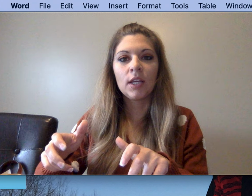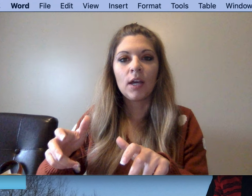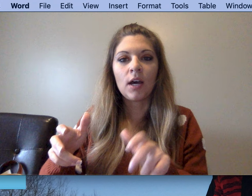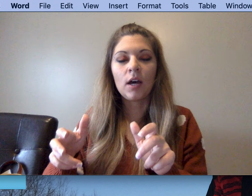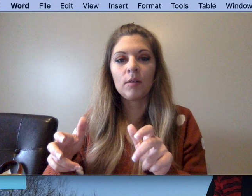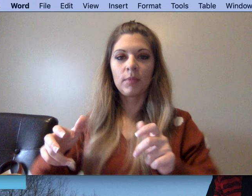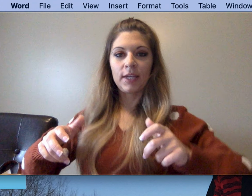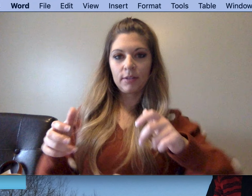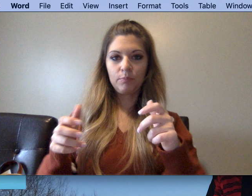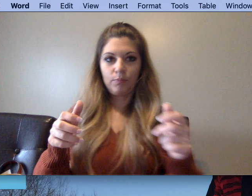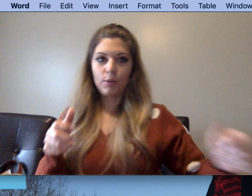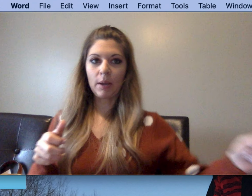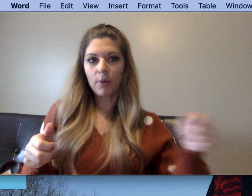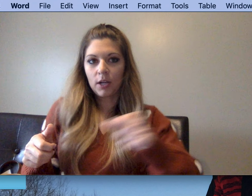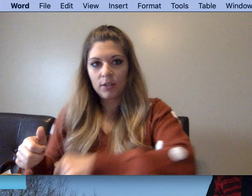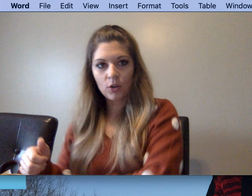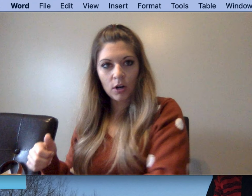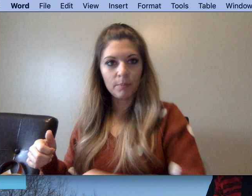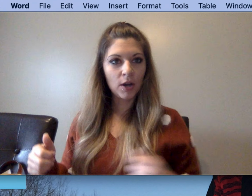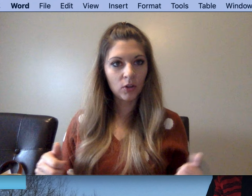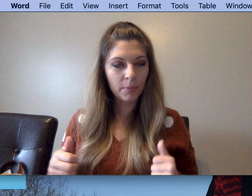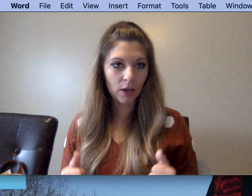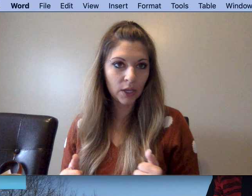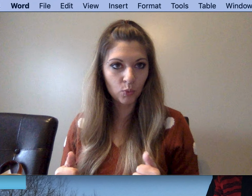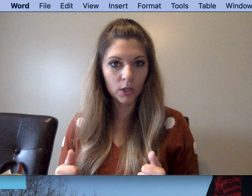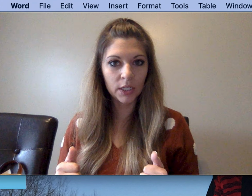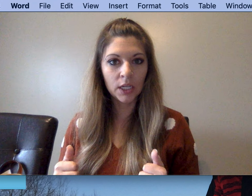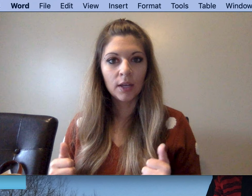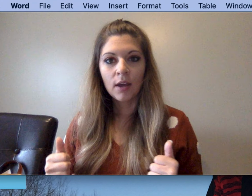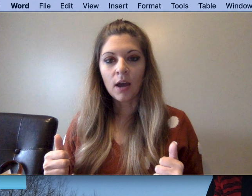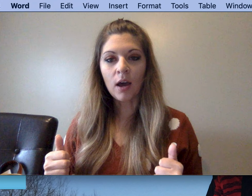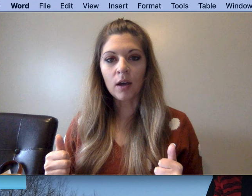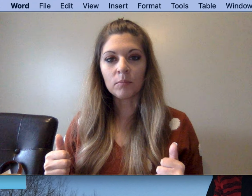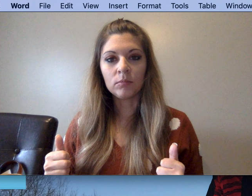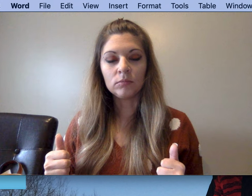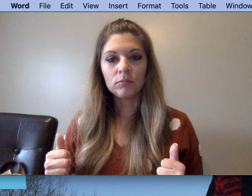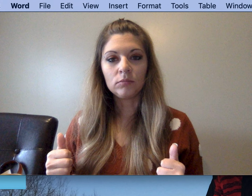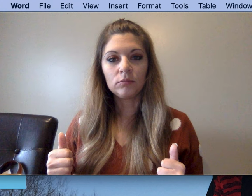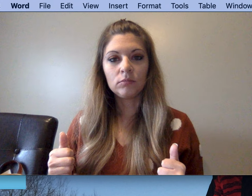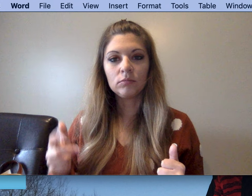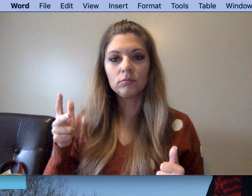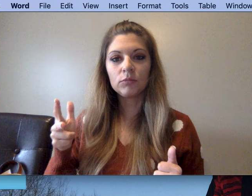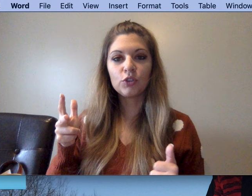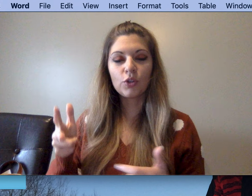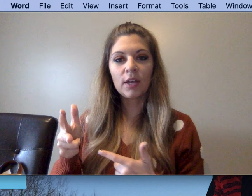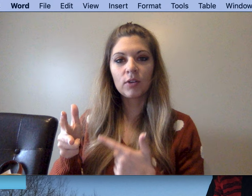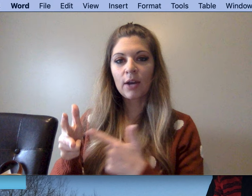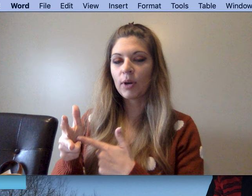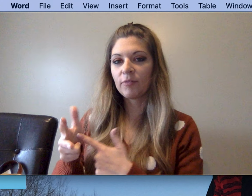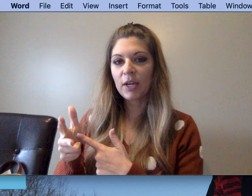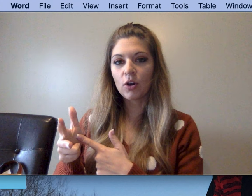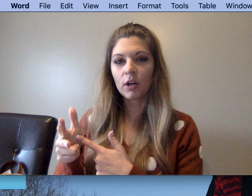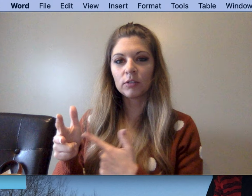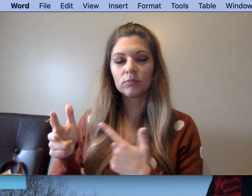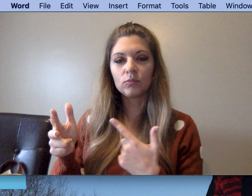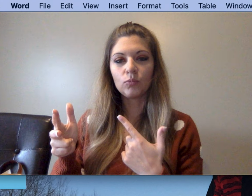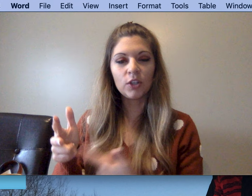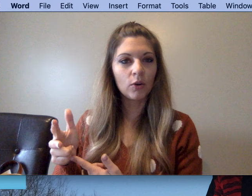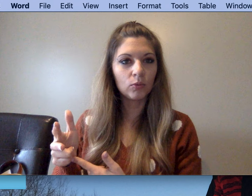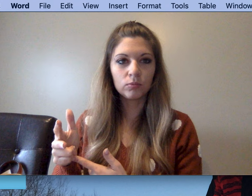it, I can put my body in the car, buckle up how I would, and so now I have my